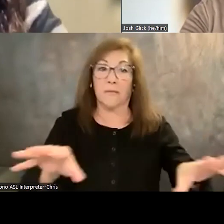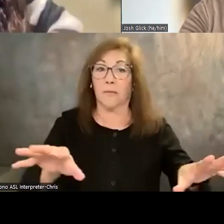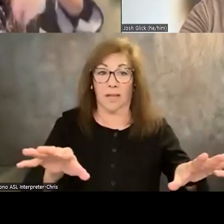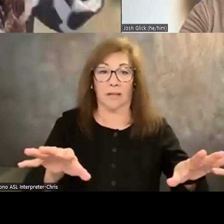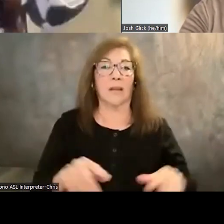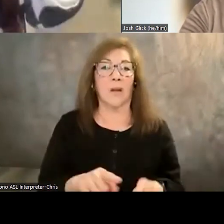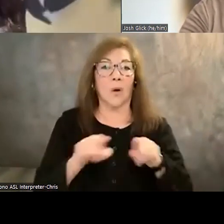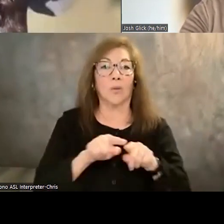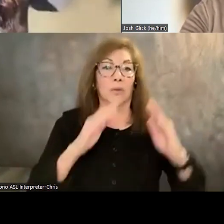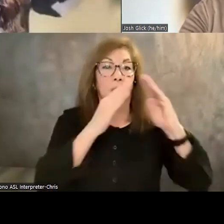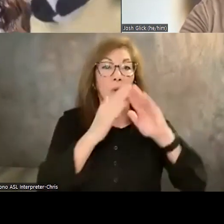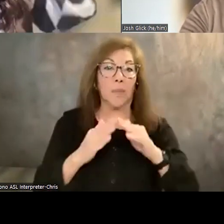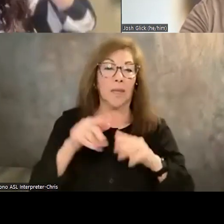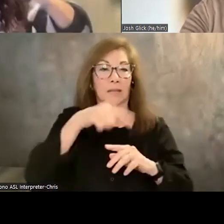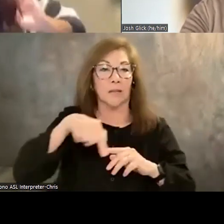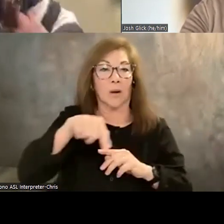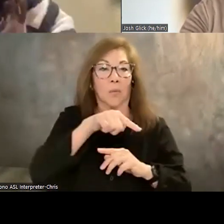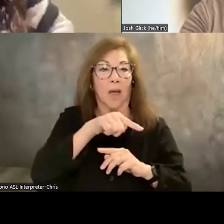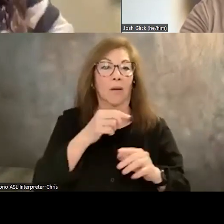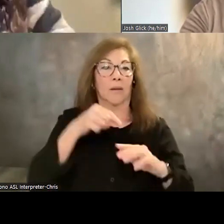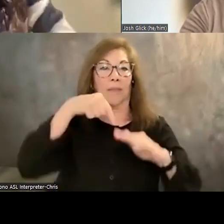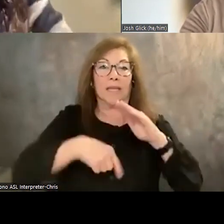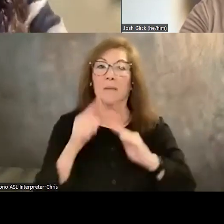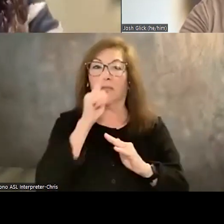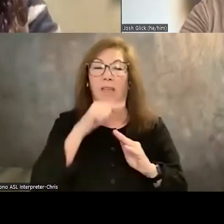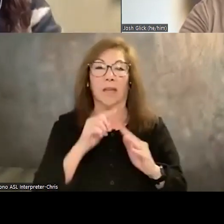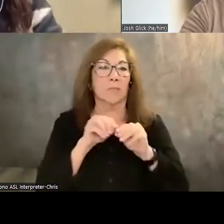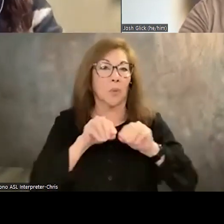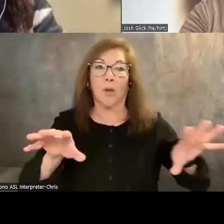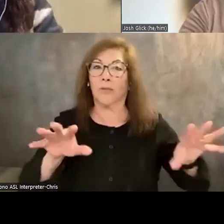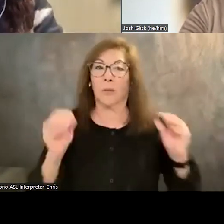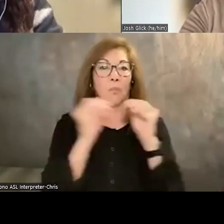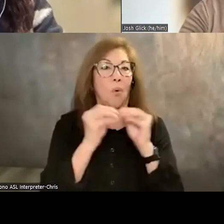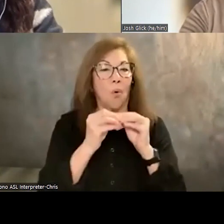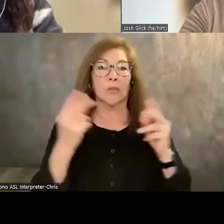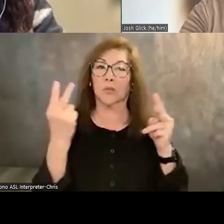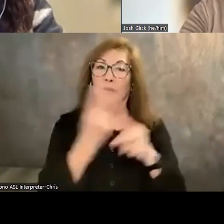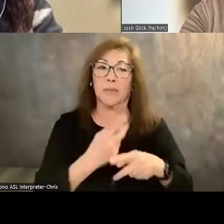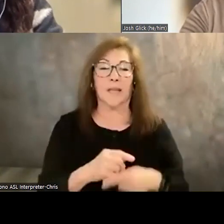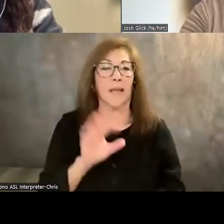also the communities around making deepfakes have also proliferated. So there are now, there are like